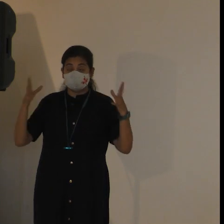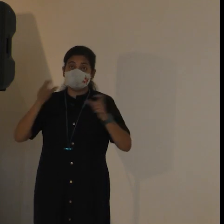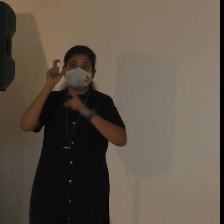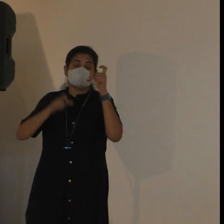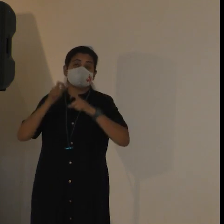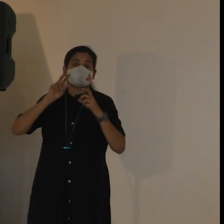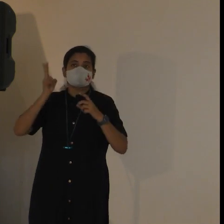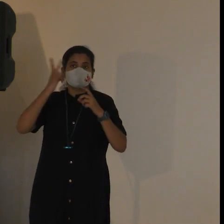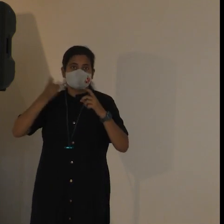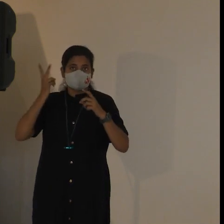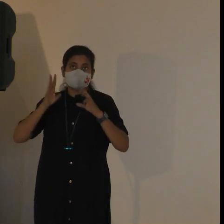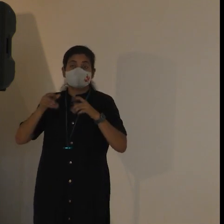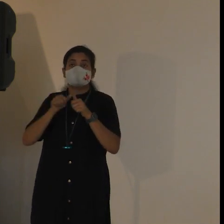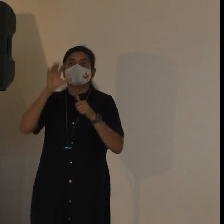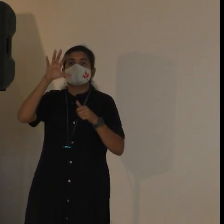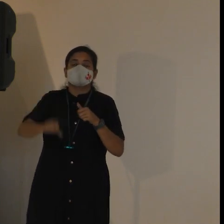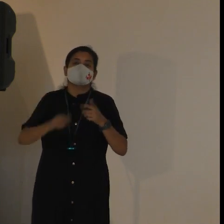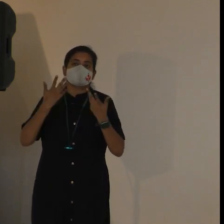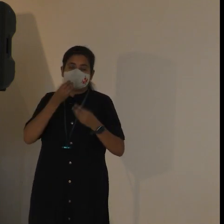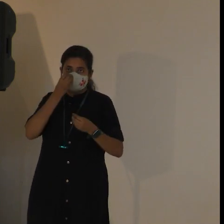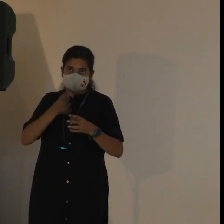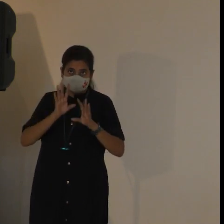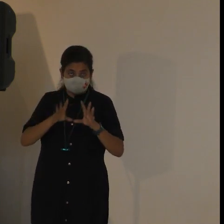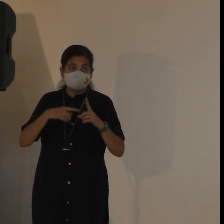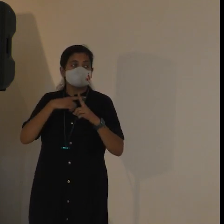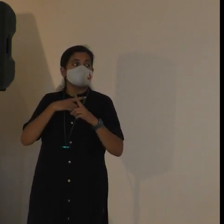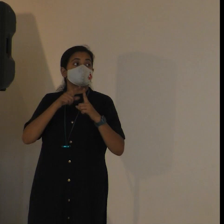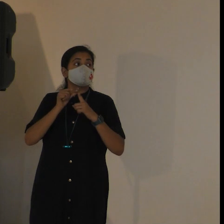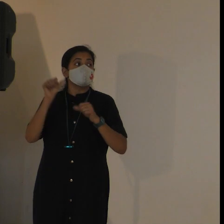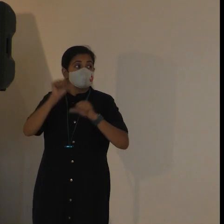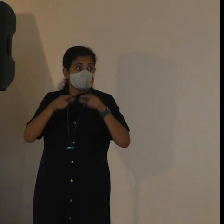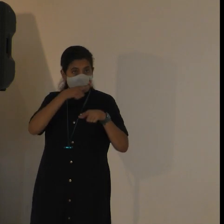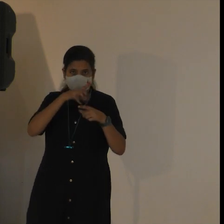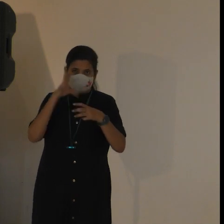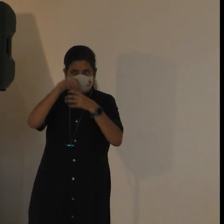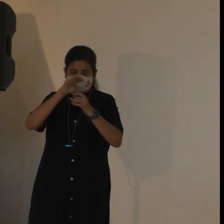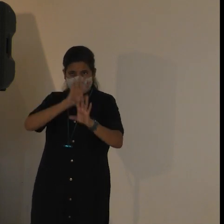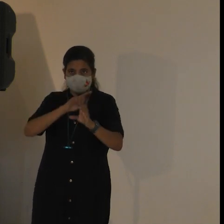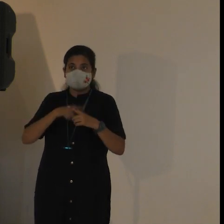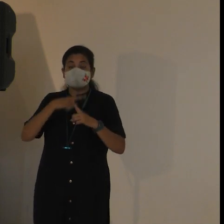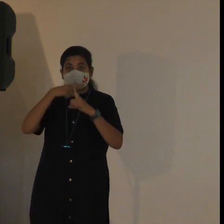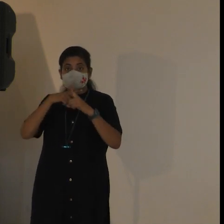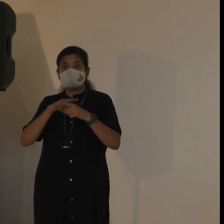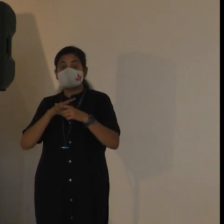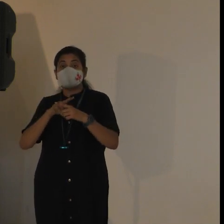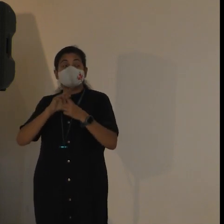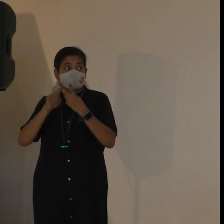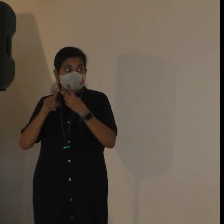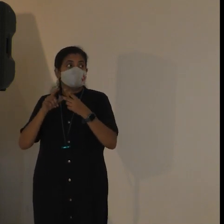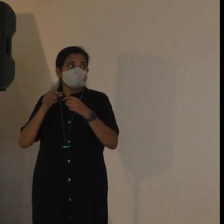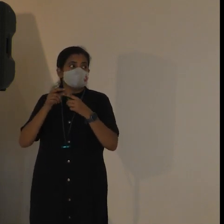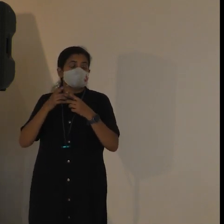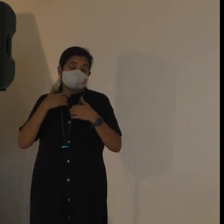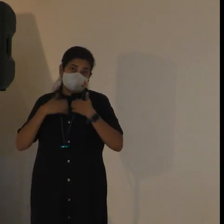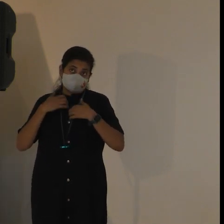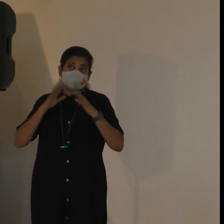audience that you already have access to, but whether do they access the projects that you're working in and the site that you're working on? That's one